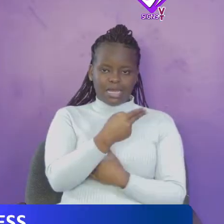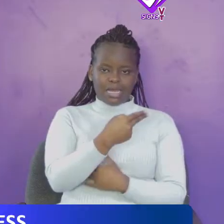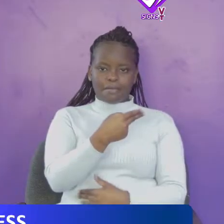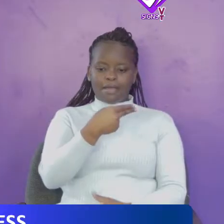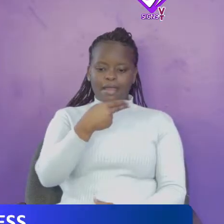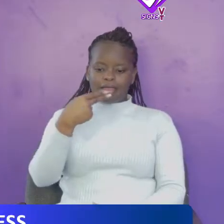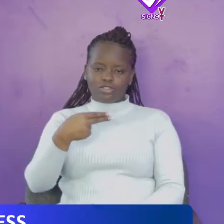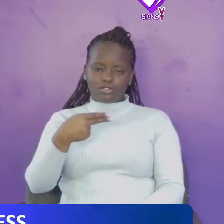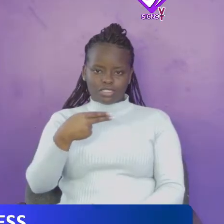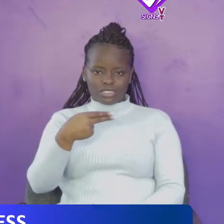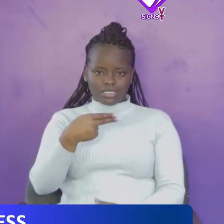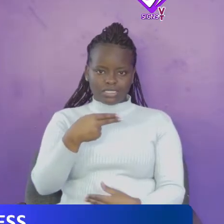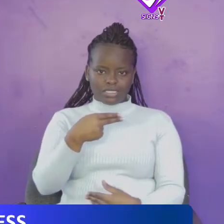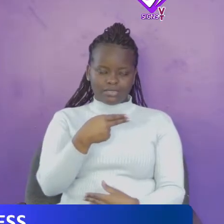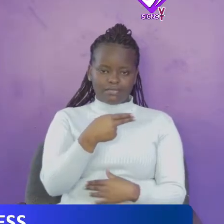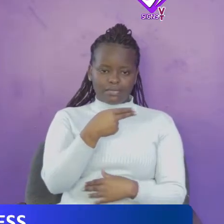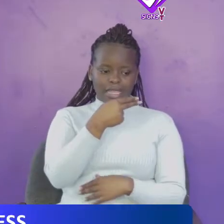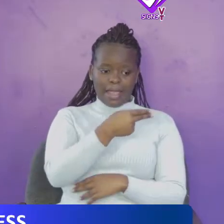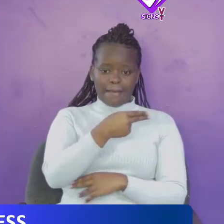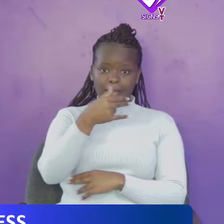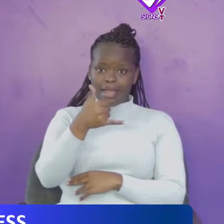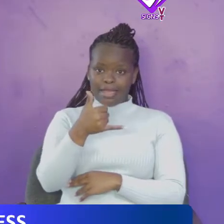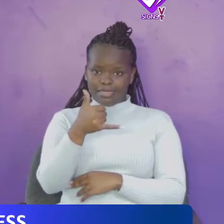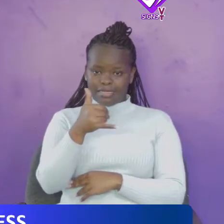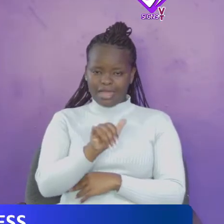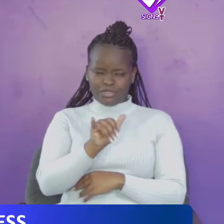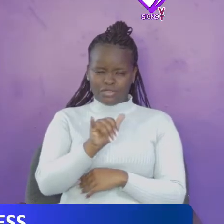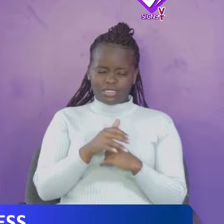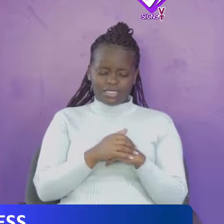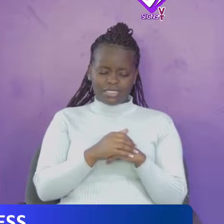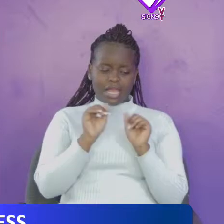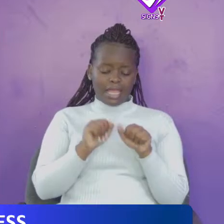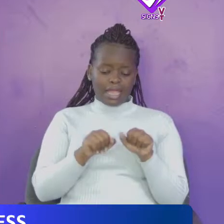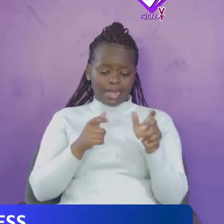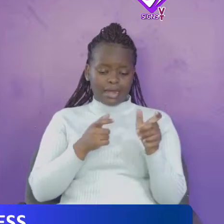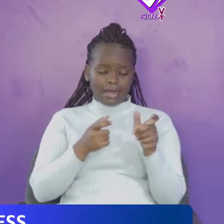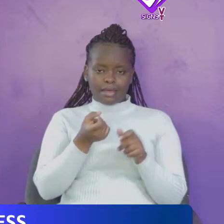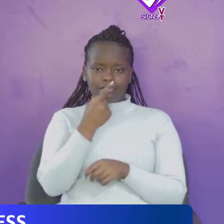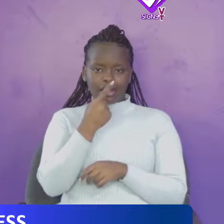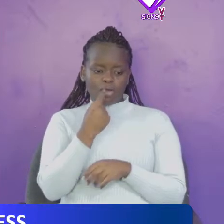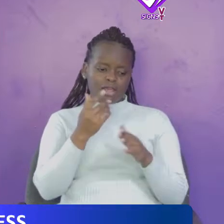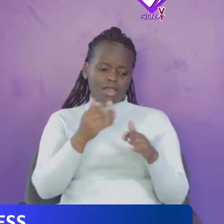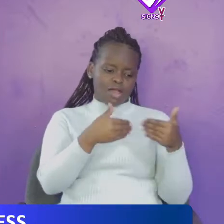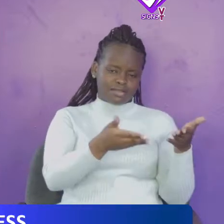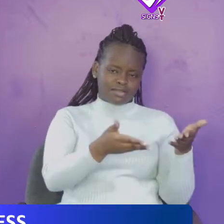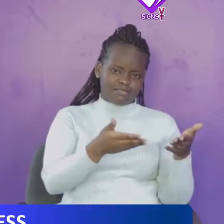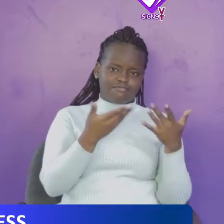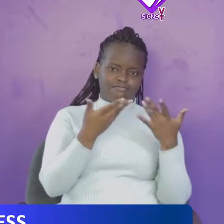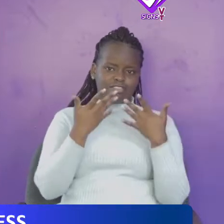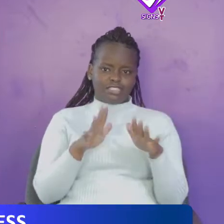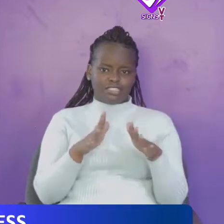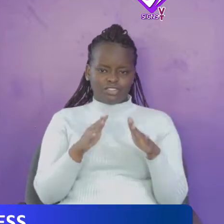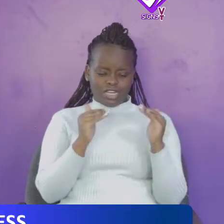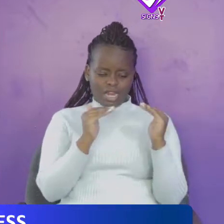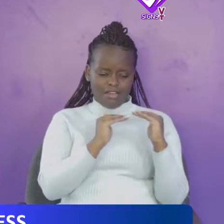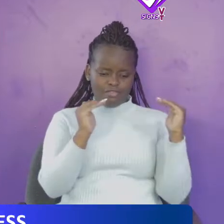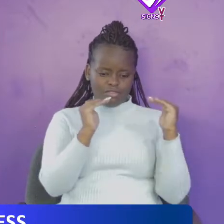or permanent solution. However, it can be managed through treatments. Yeah. And treatments are administered in